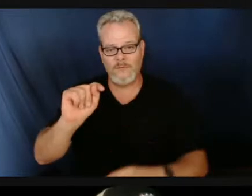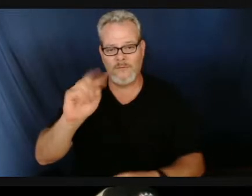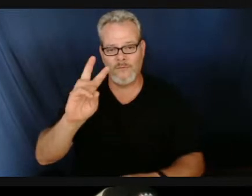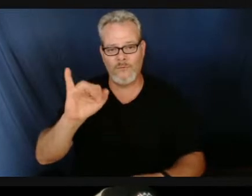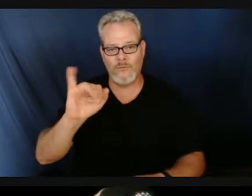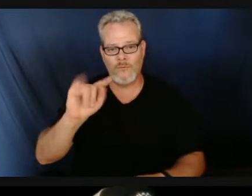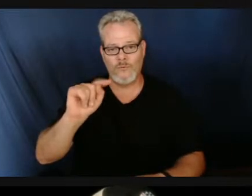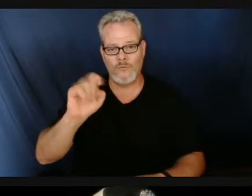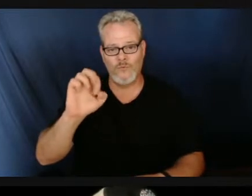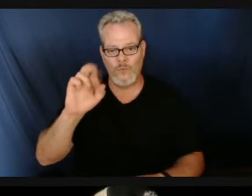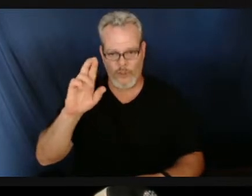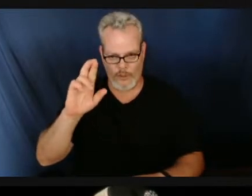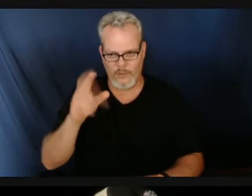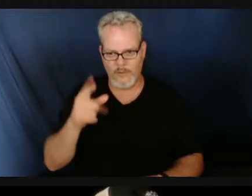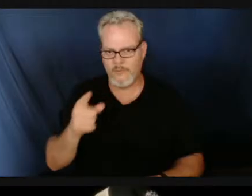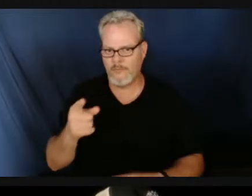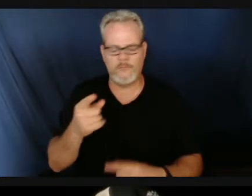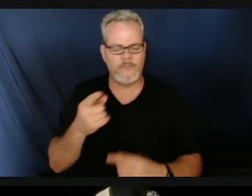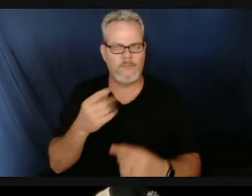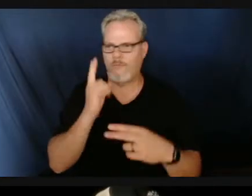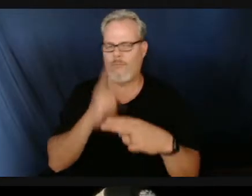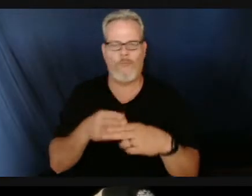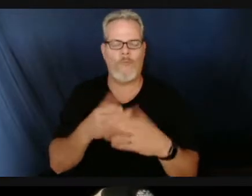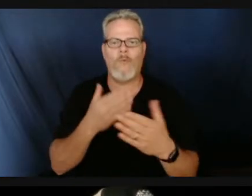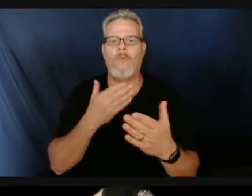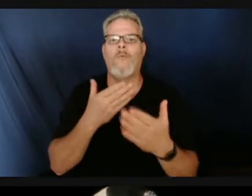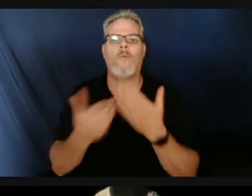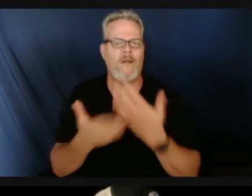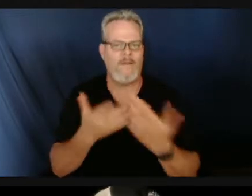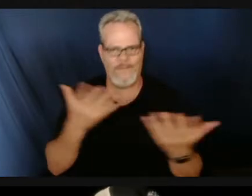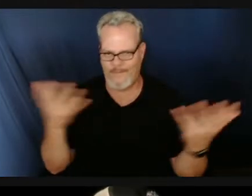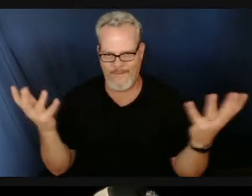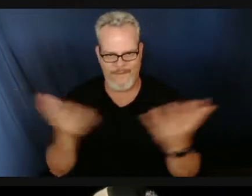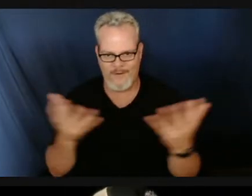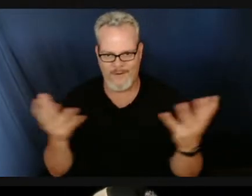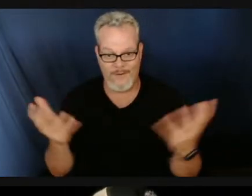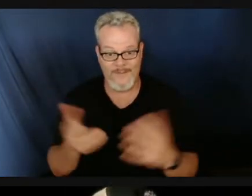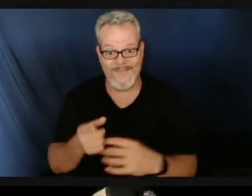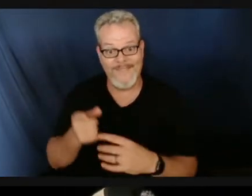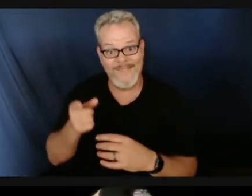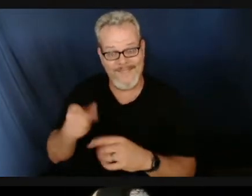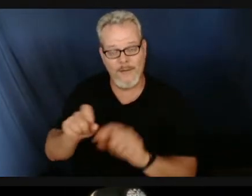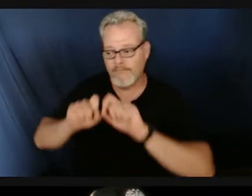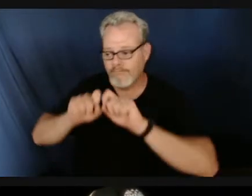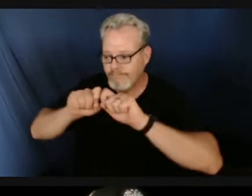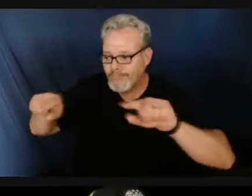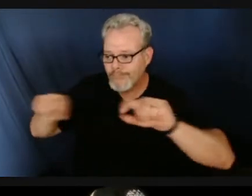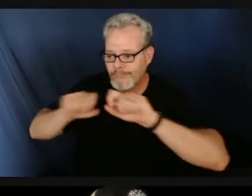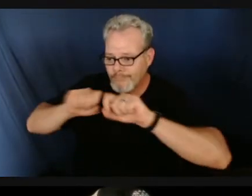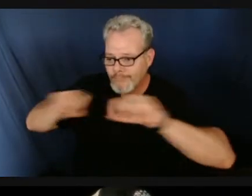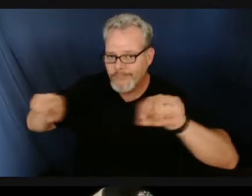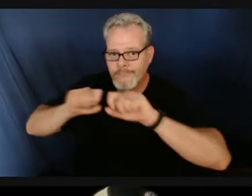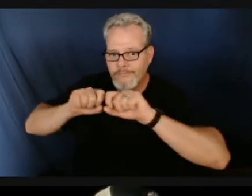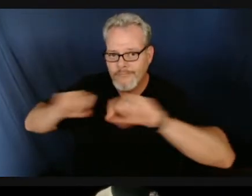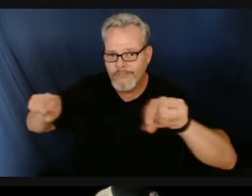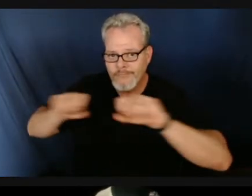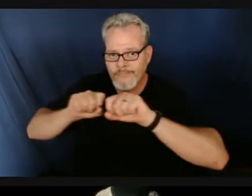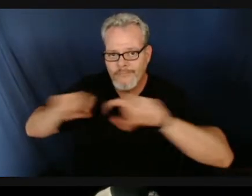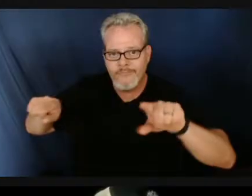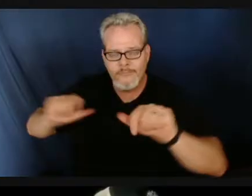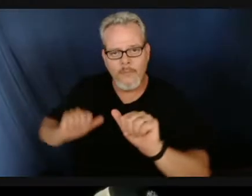whatever comes to mind. That's what came to mind here. They are putting out these updates as well, these messages, and